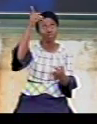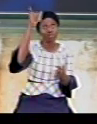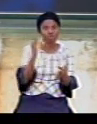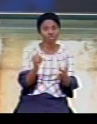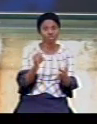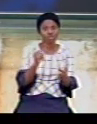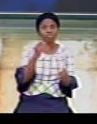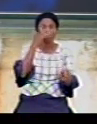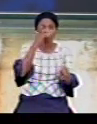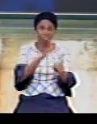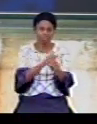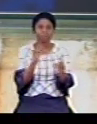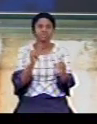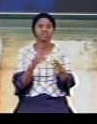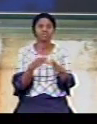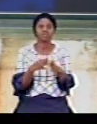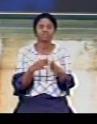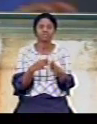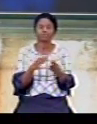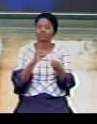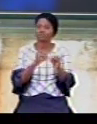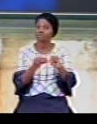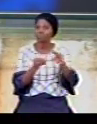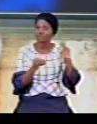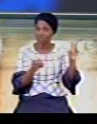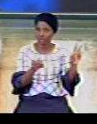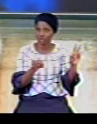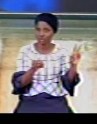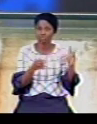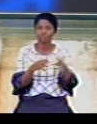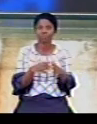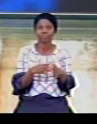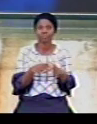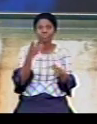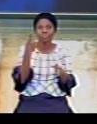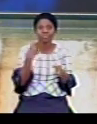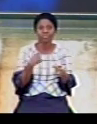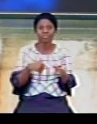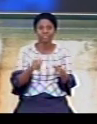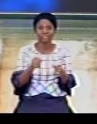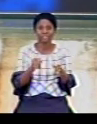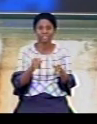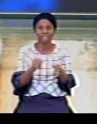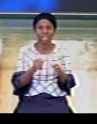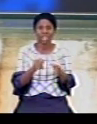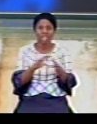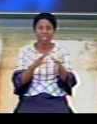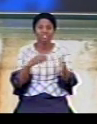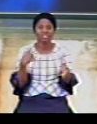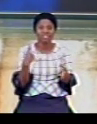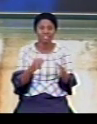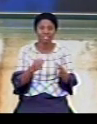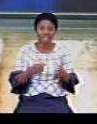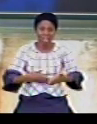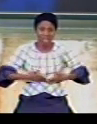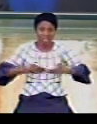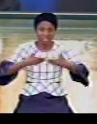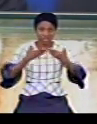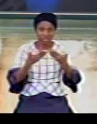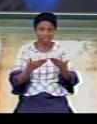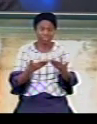God's promises. Number two, the expression of faith in